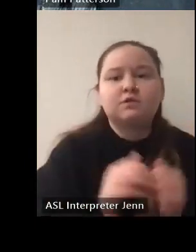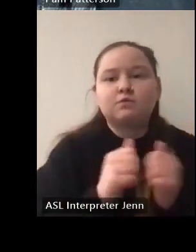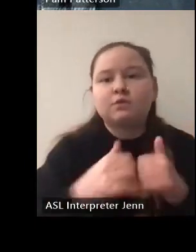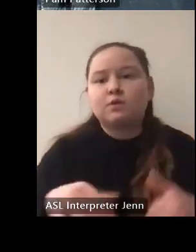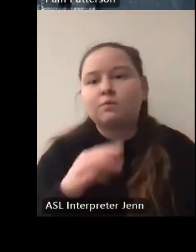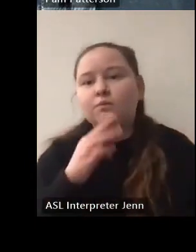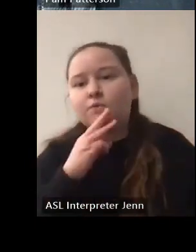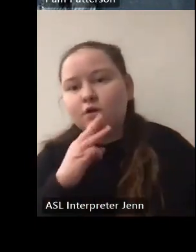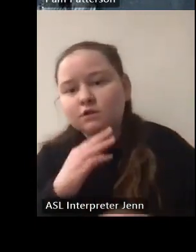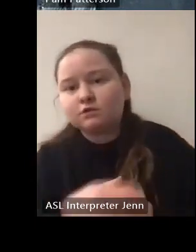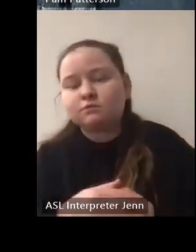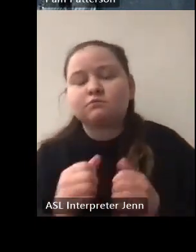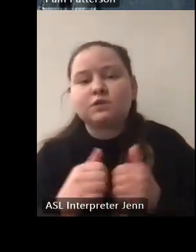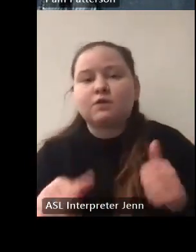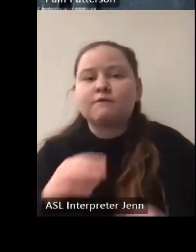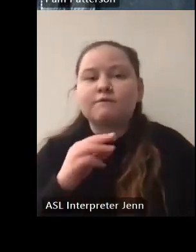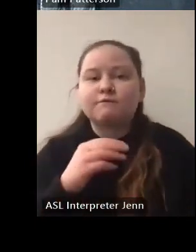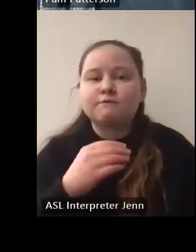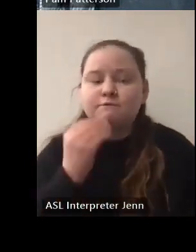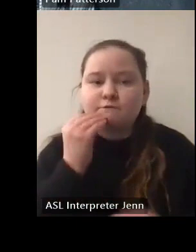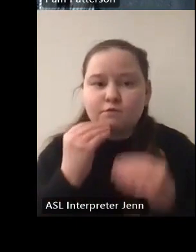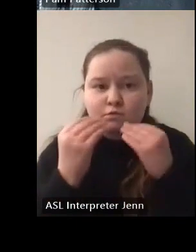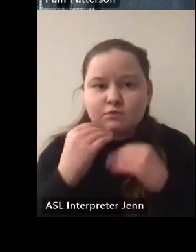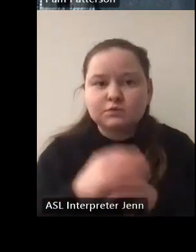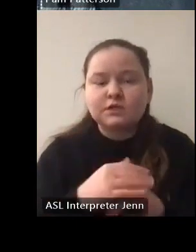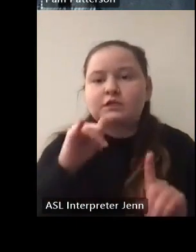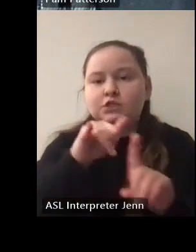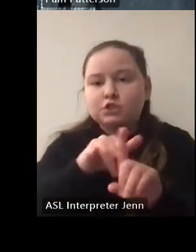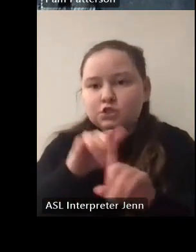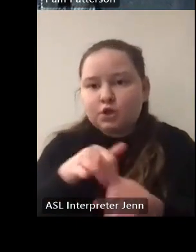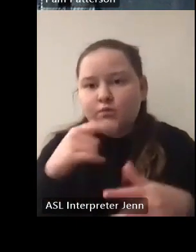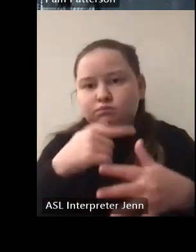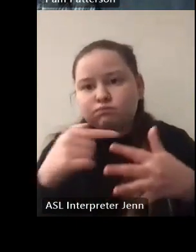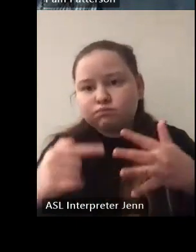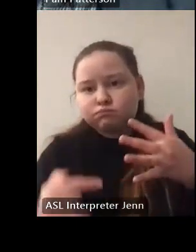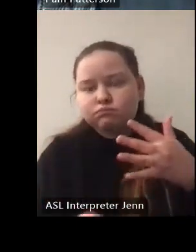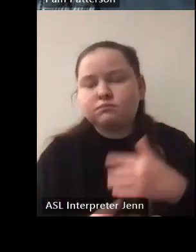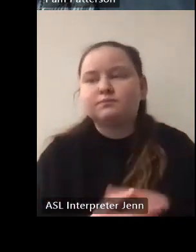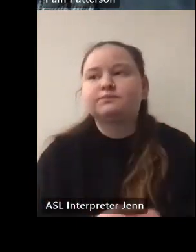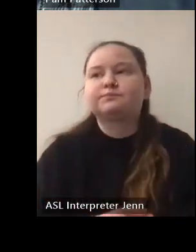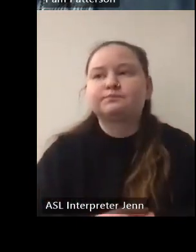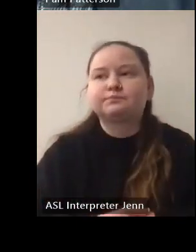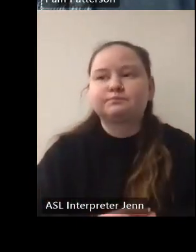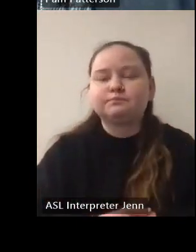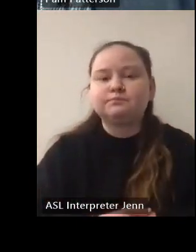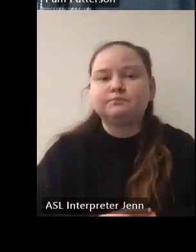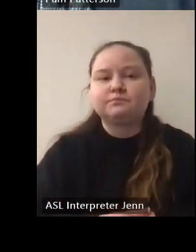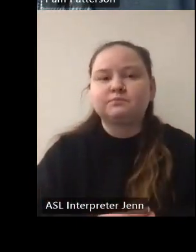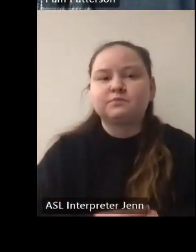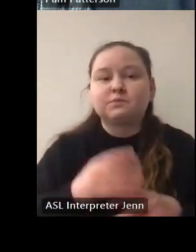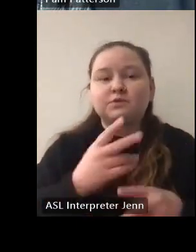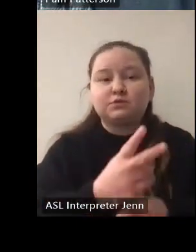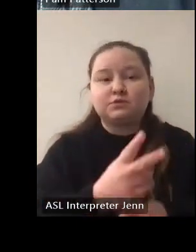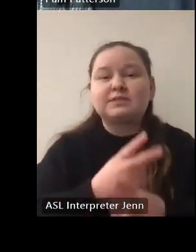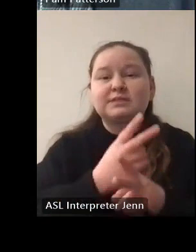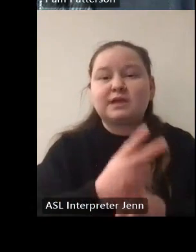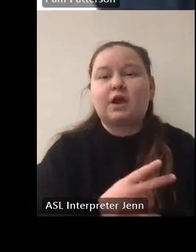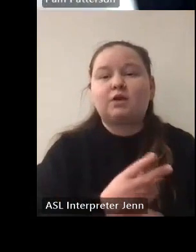assaults on their very identities? Longing, compassion, and care energized this work in innovative